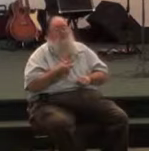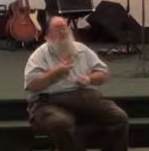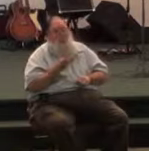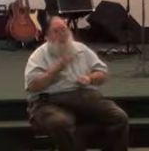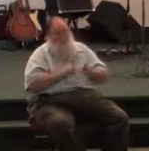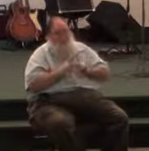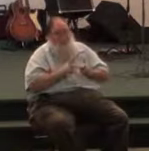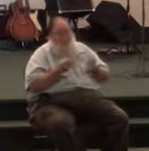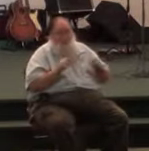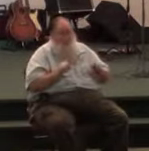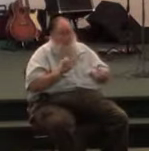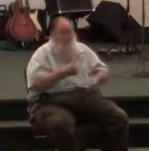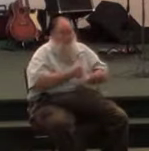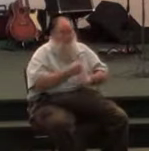it.